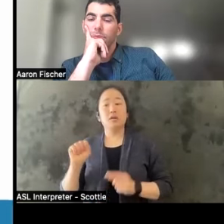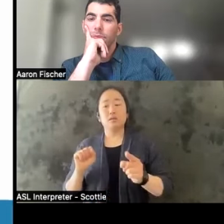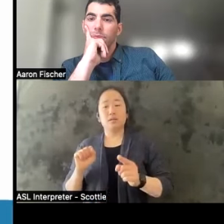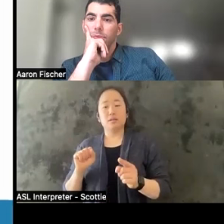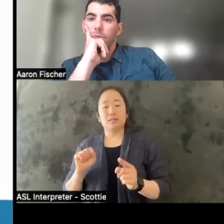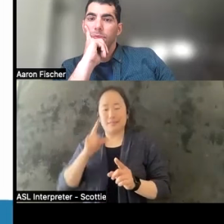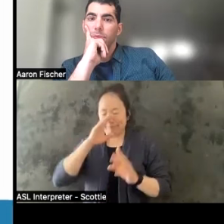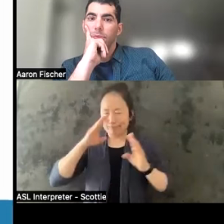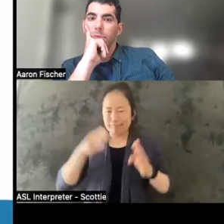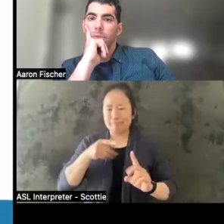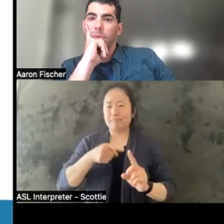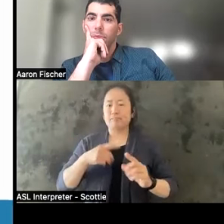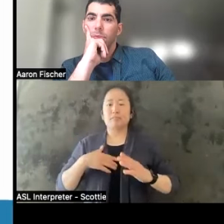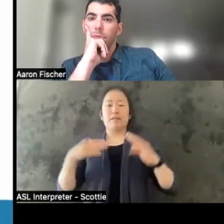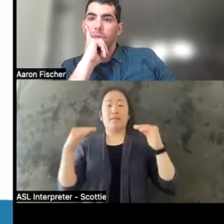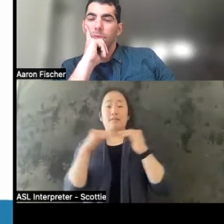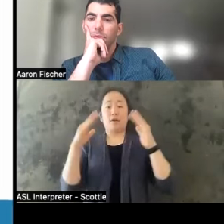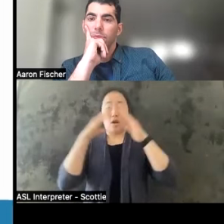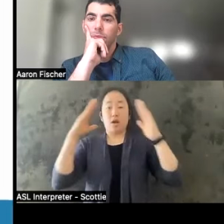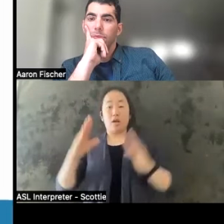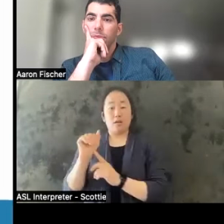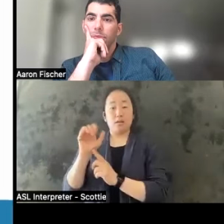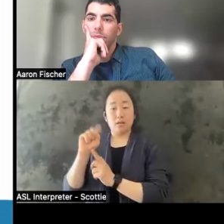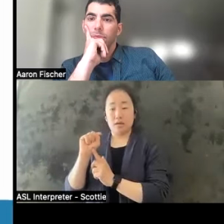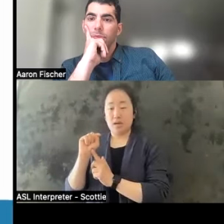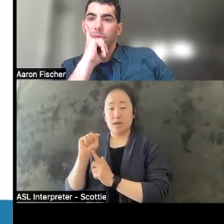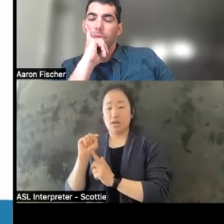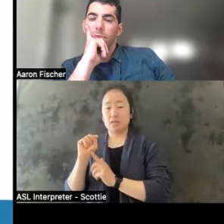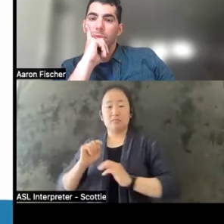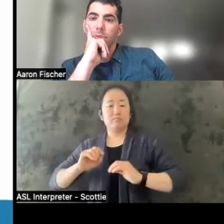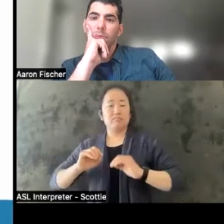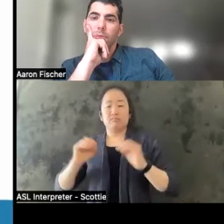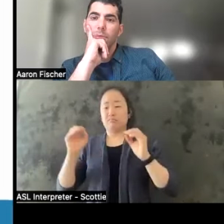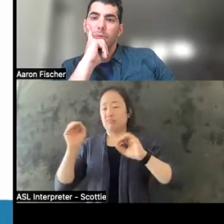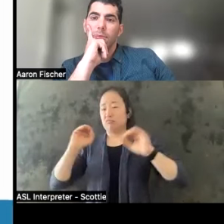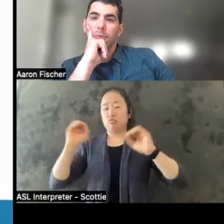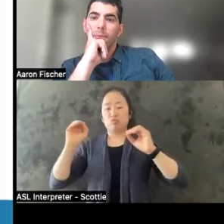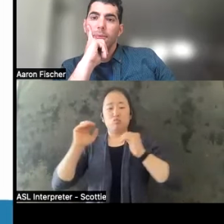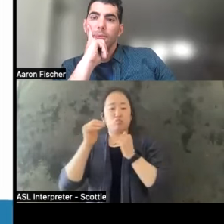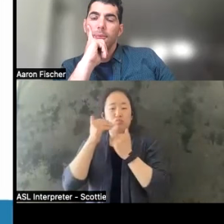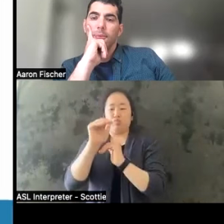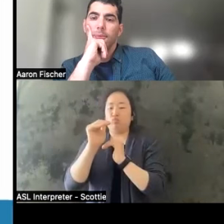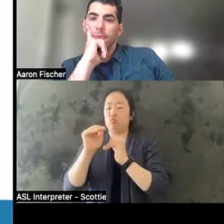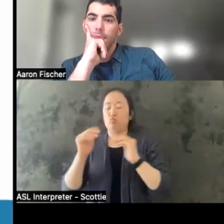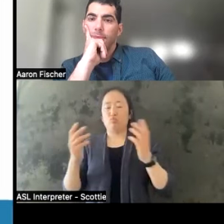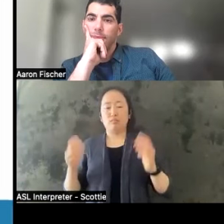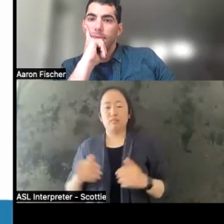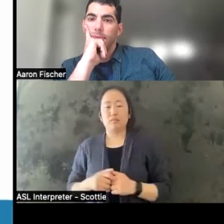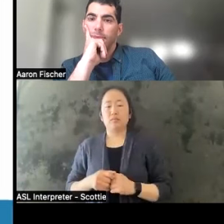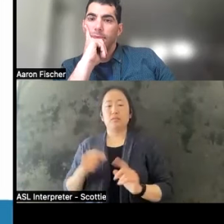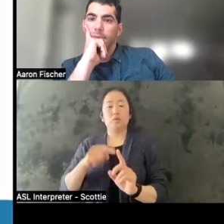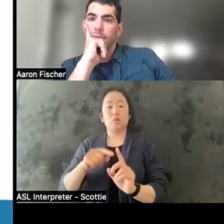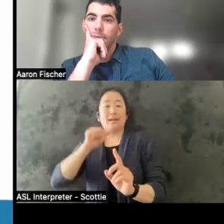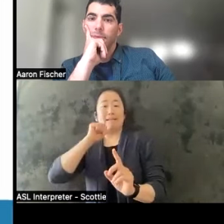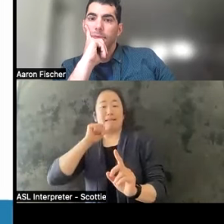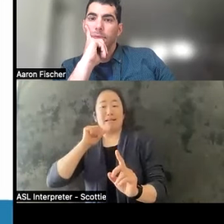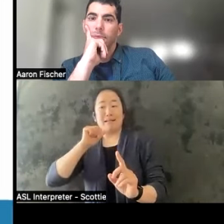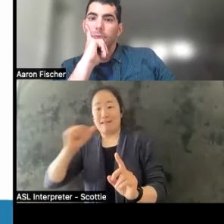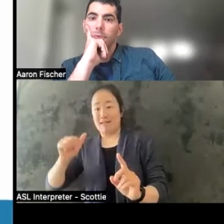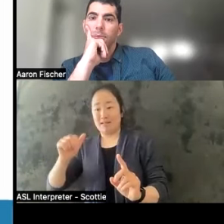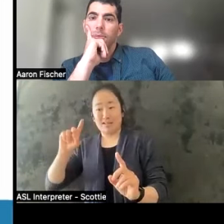Act, does not have that limitation. And so a non-dog or a